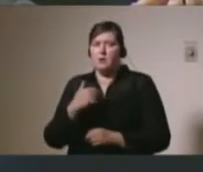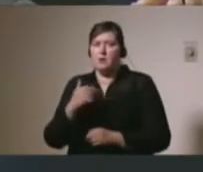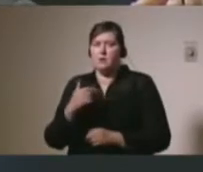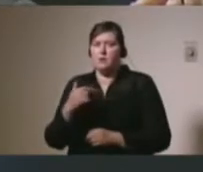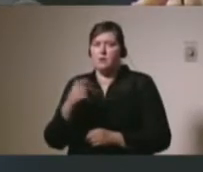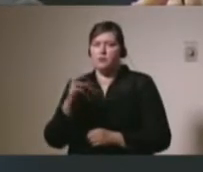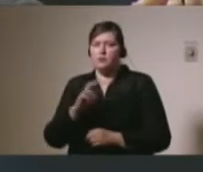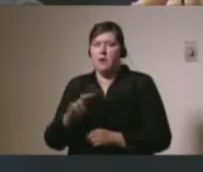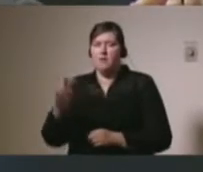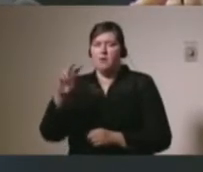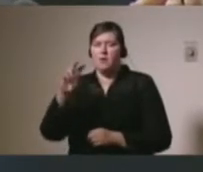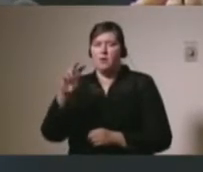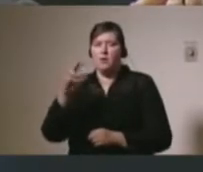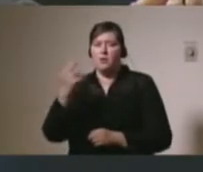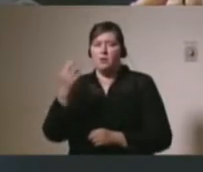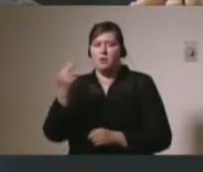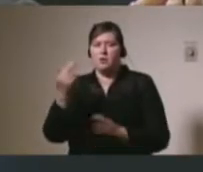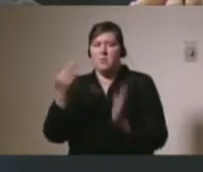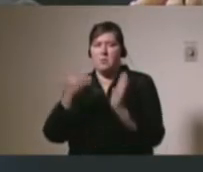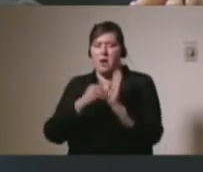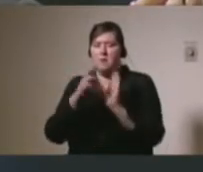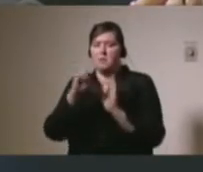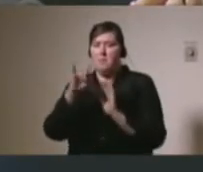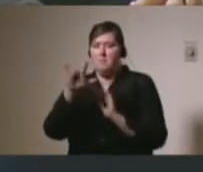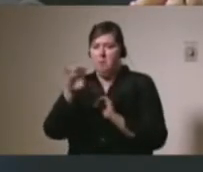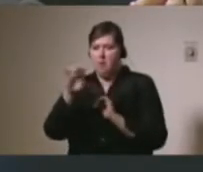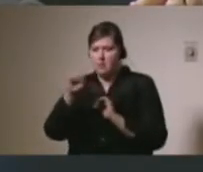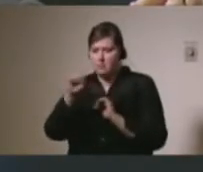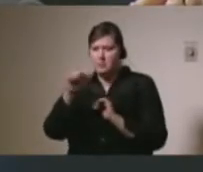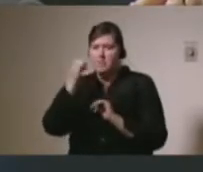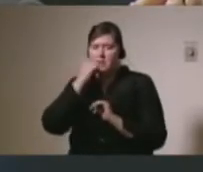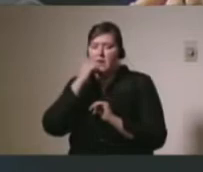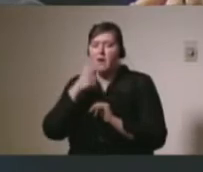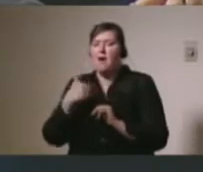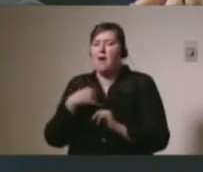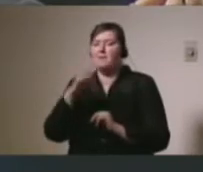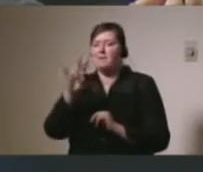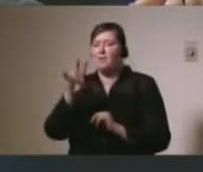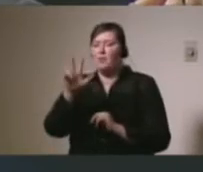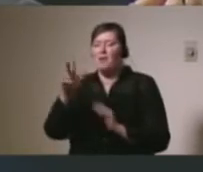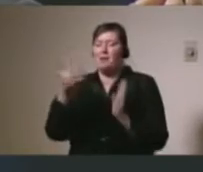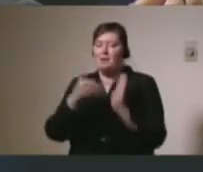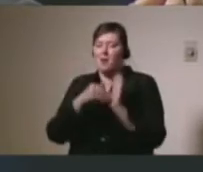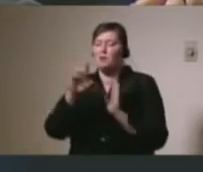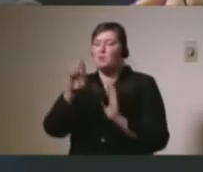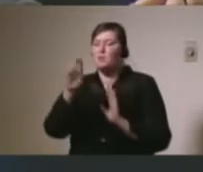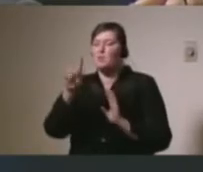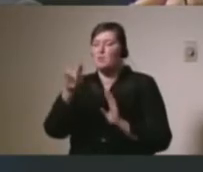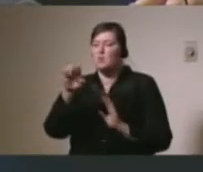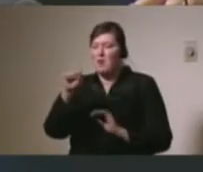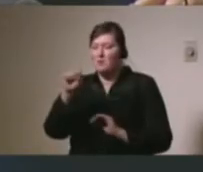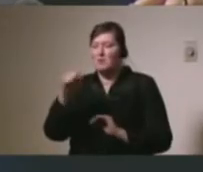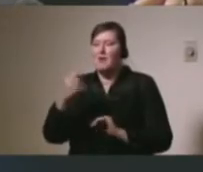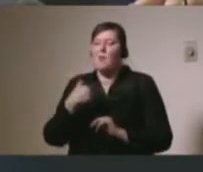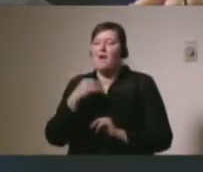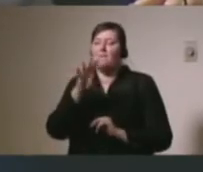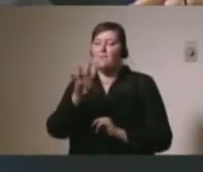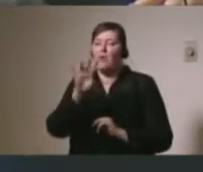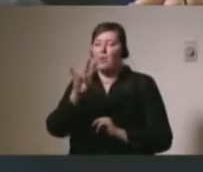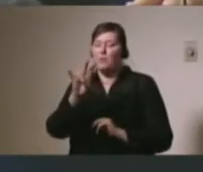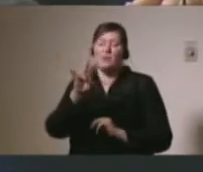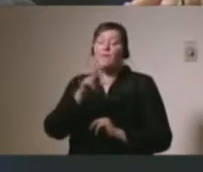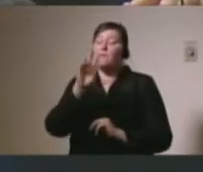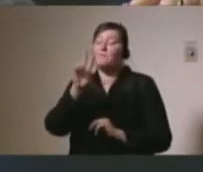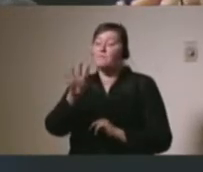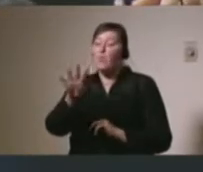per day, have 73,000 routes, and we deliver to 40 million boxes. We